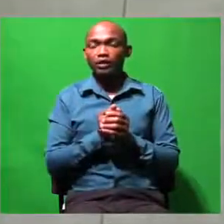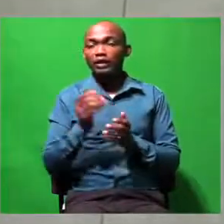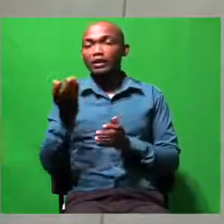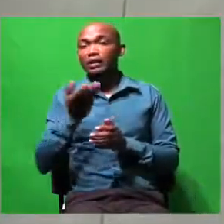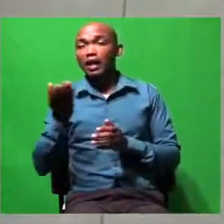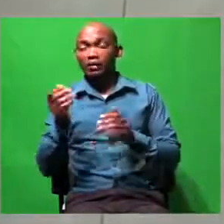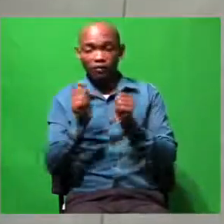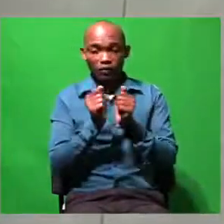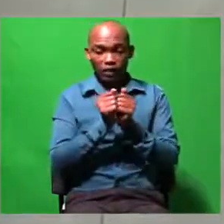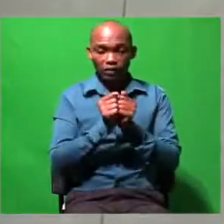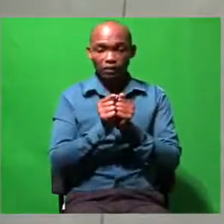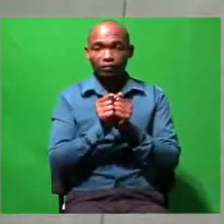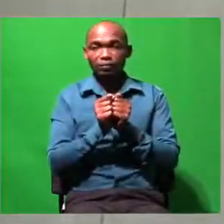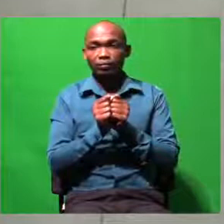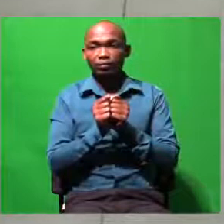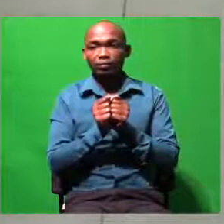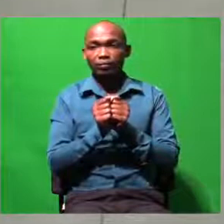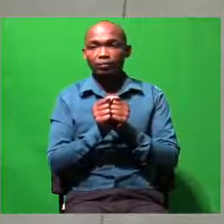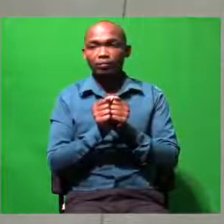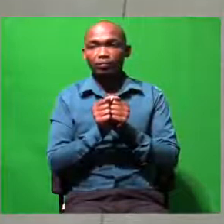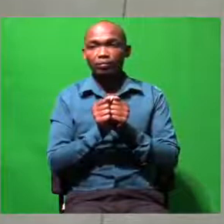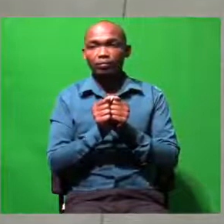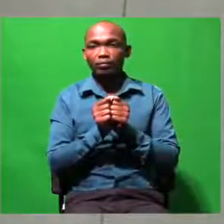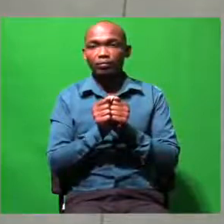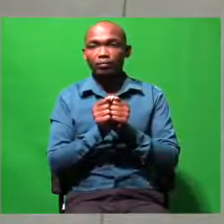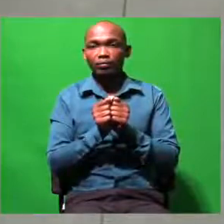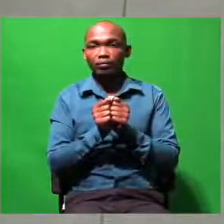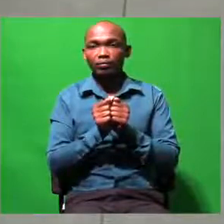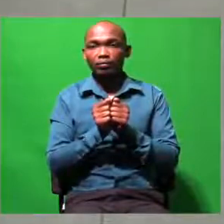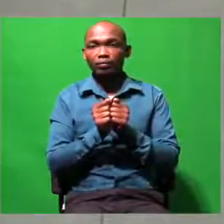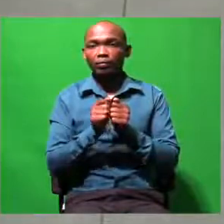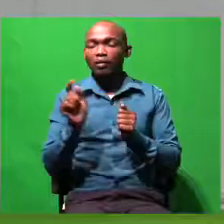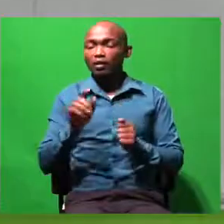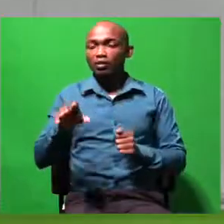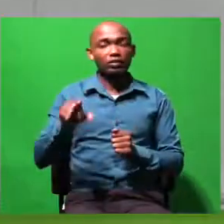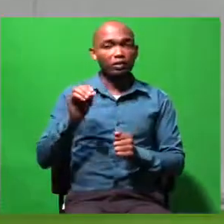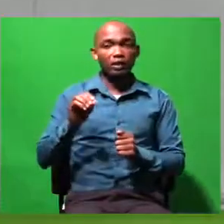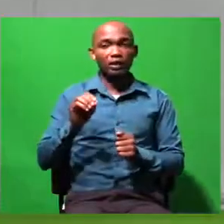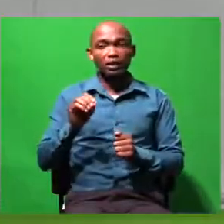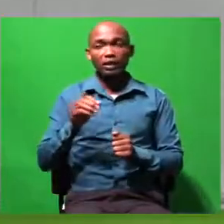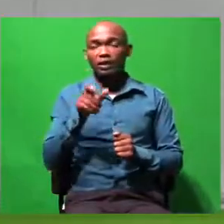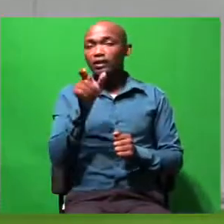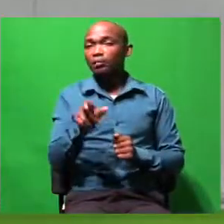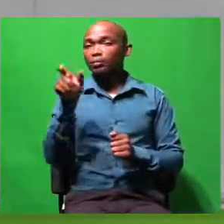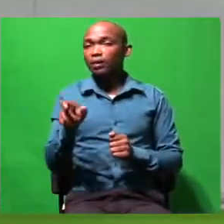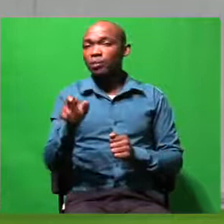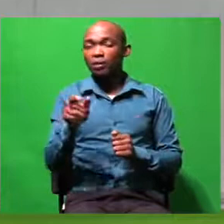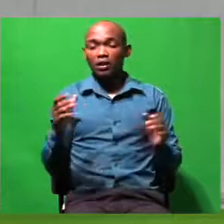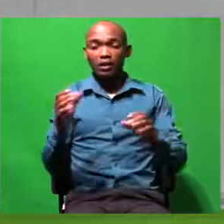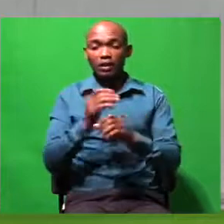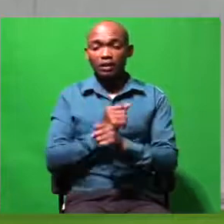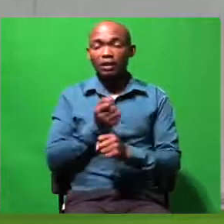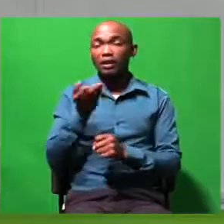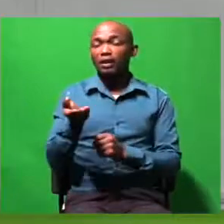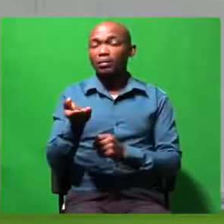In other things, they are not taken as a people in the communities, in some societies. They are taken maybe